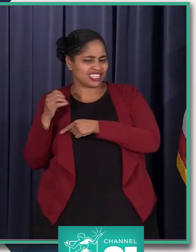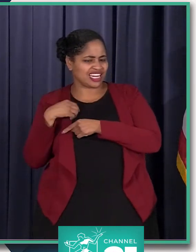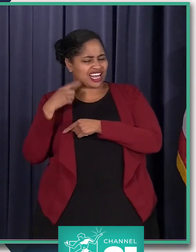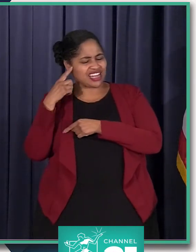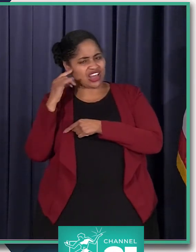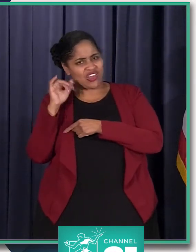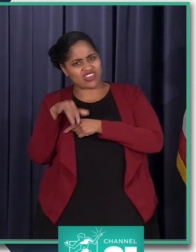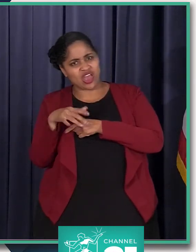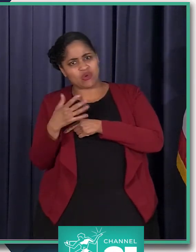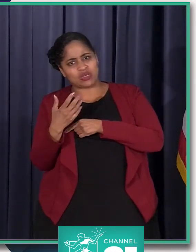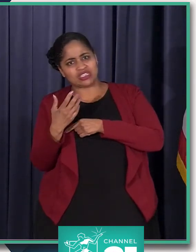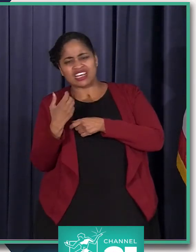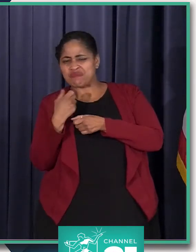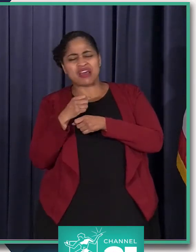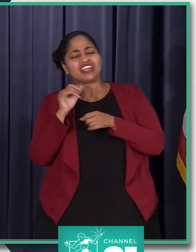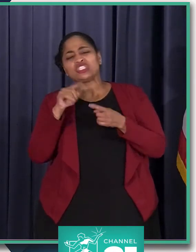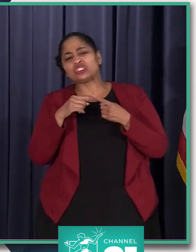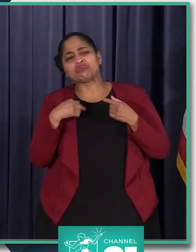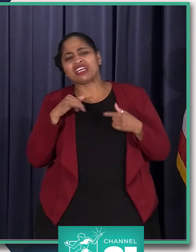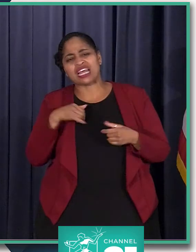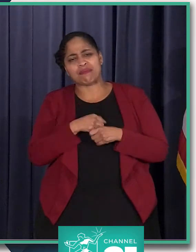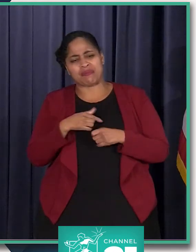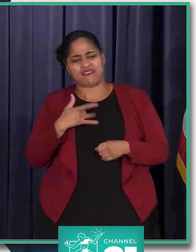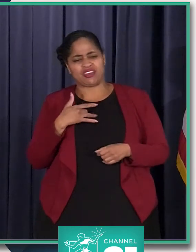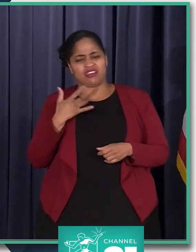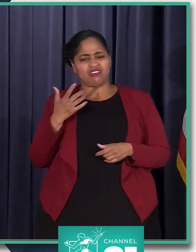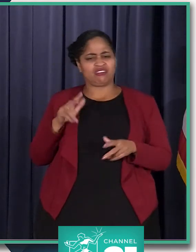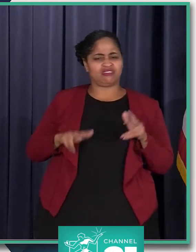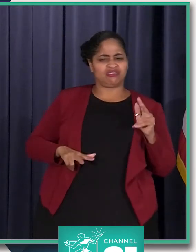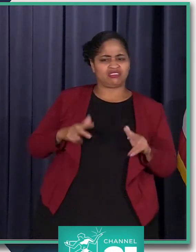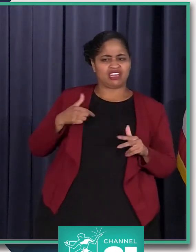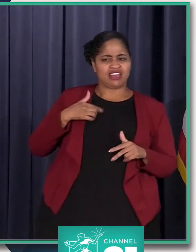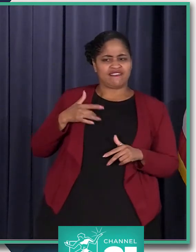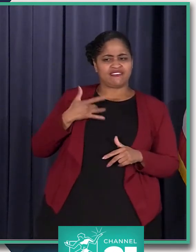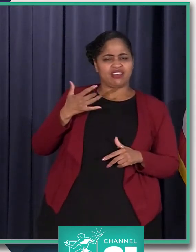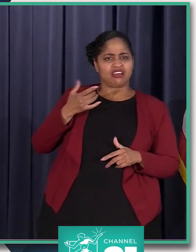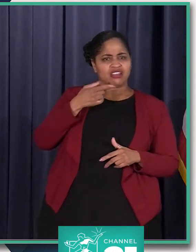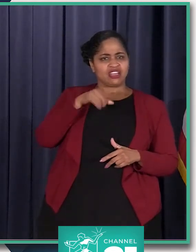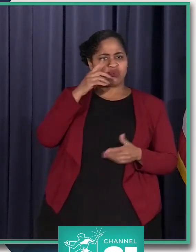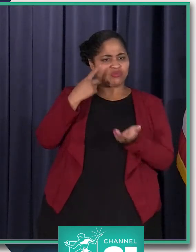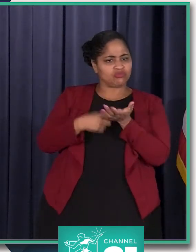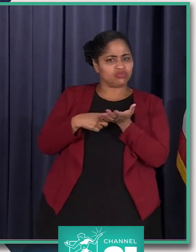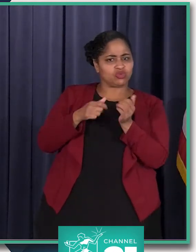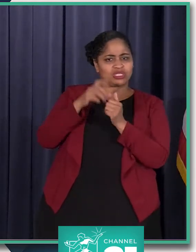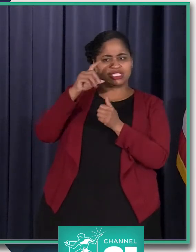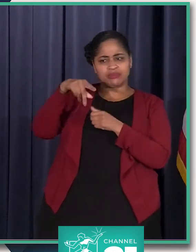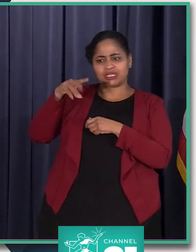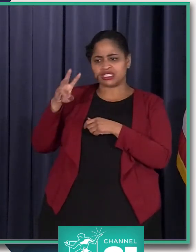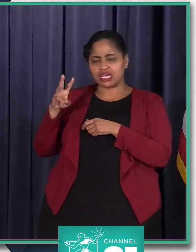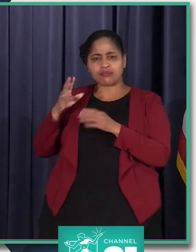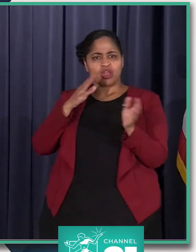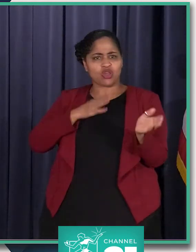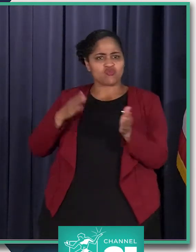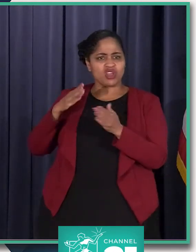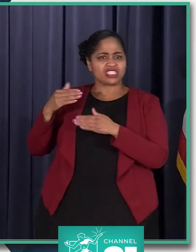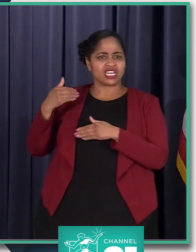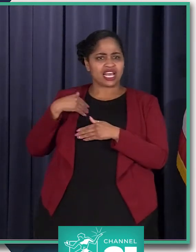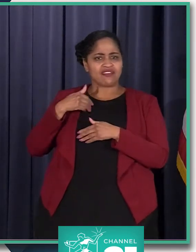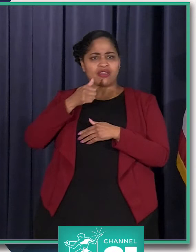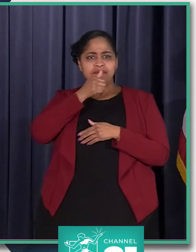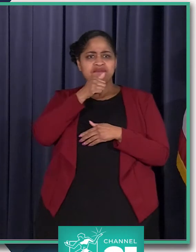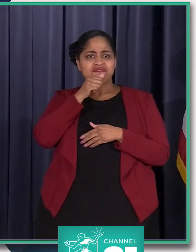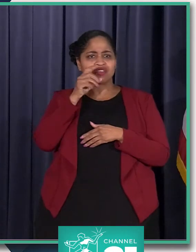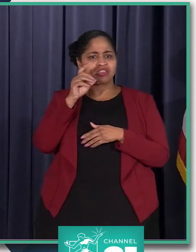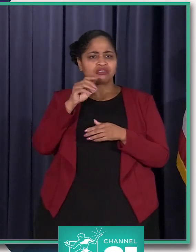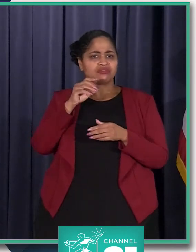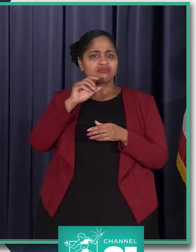was that made me feel kind of awkward because I thought they would have talked to DPW, arranged to have a private dump site